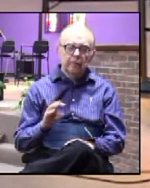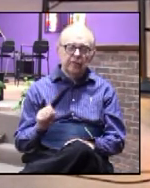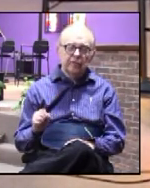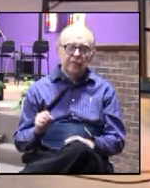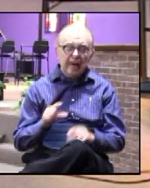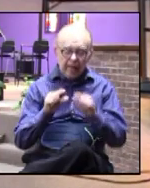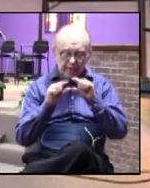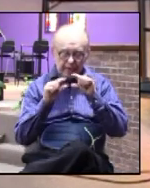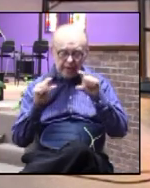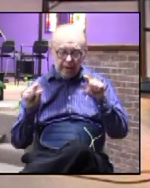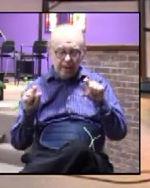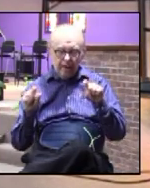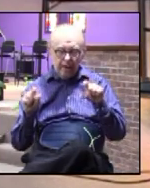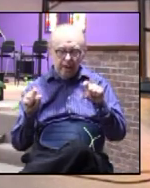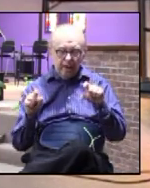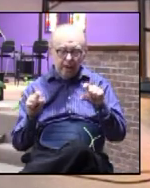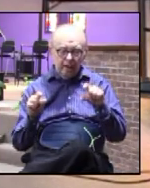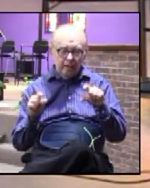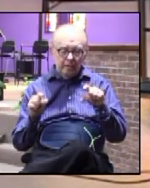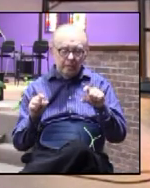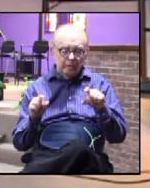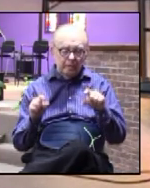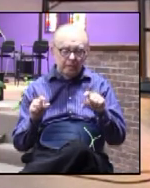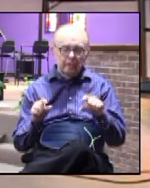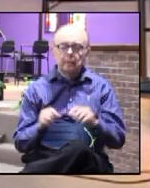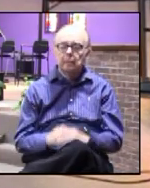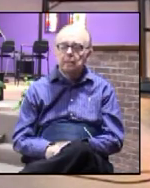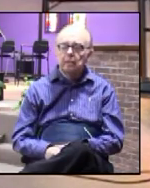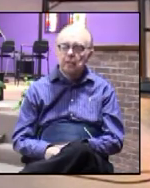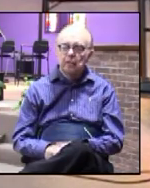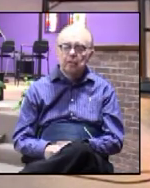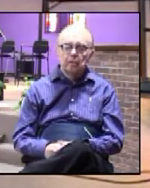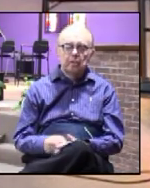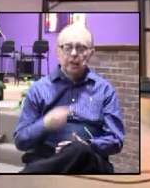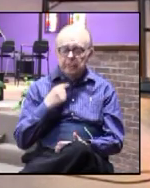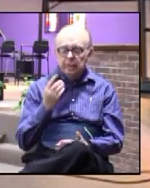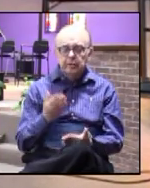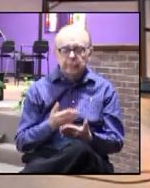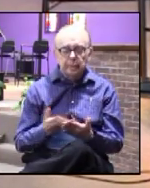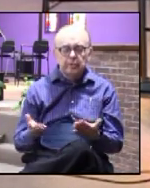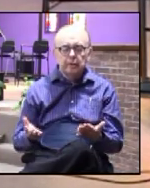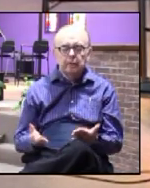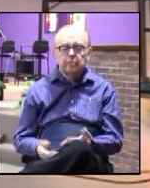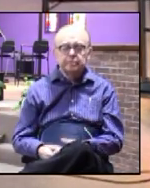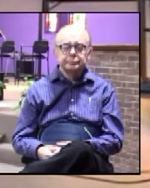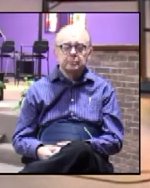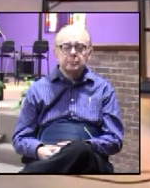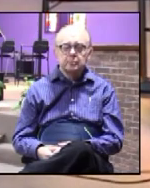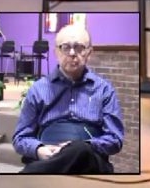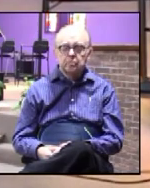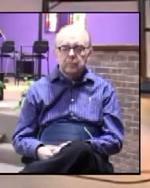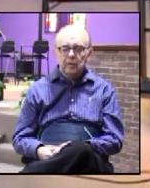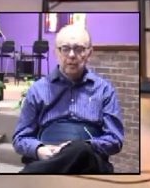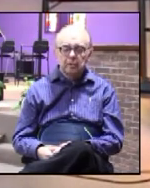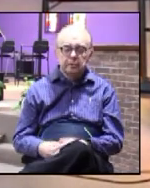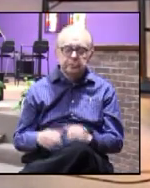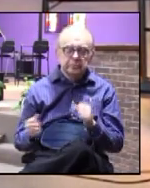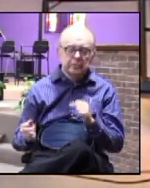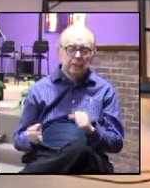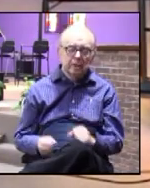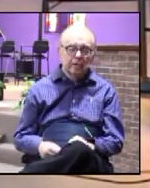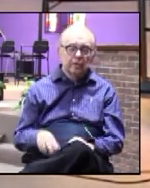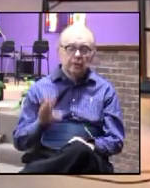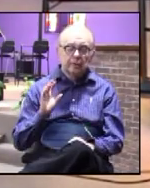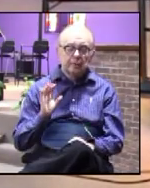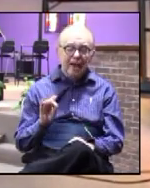what? They saved those whales. Let me say this to you. It took them 80